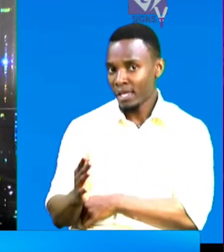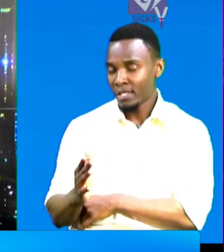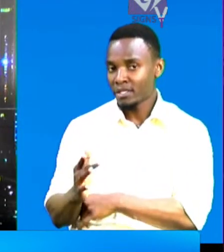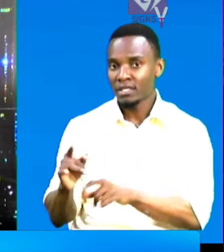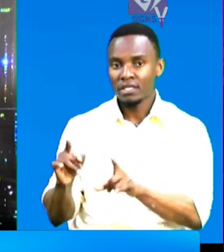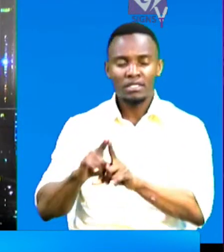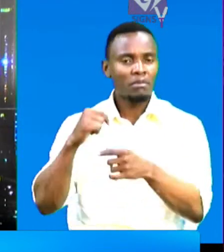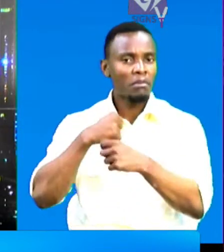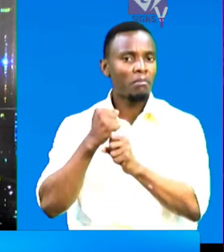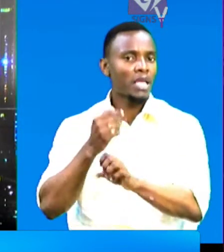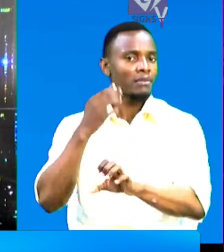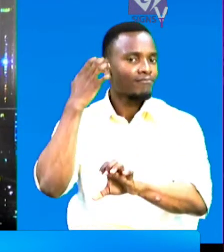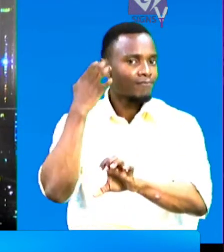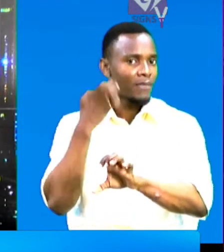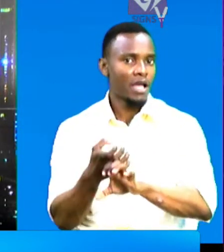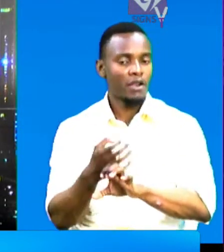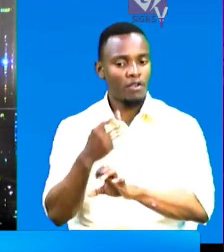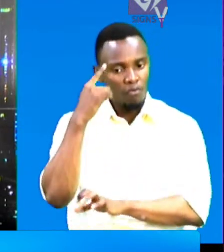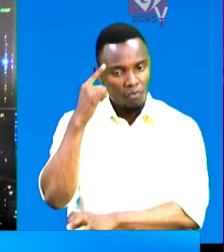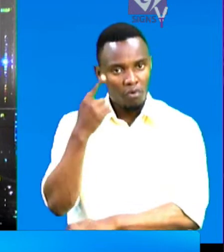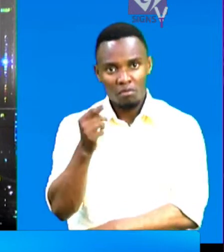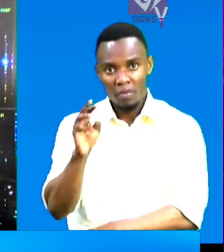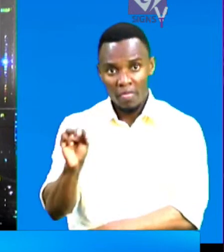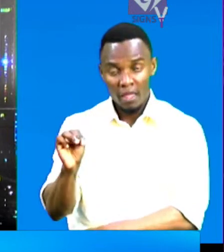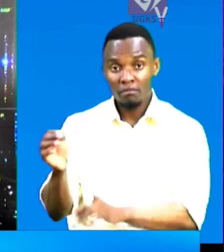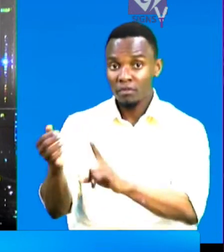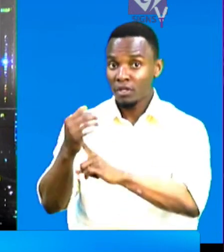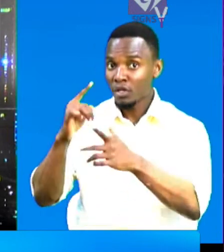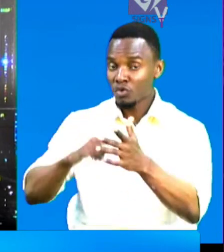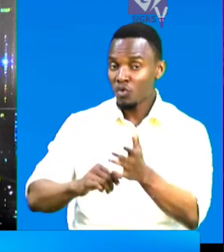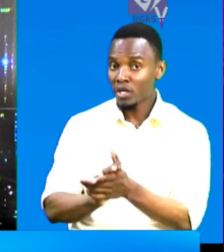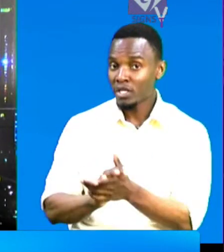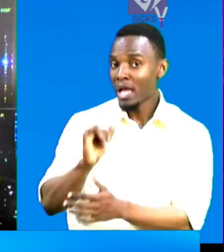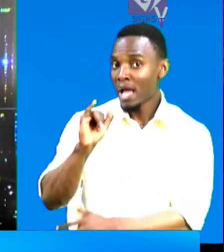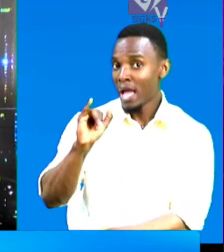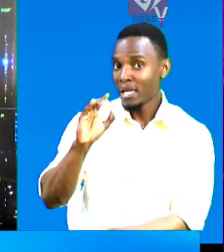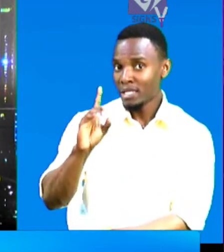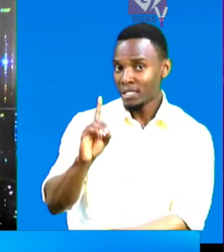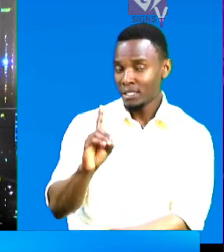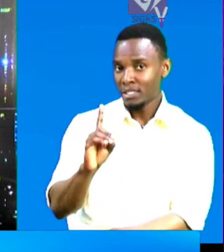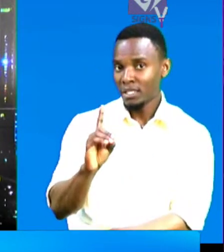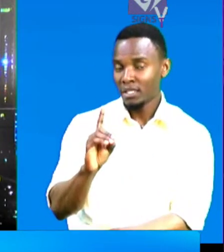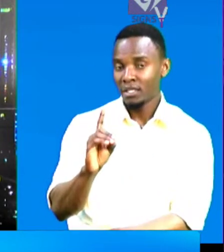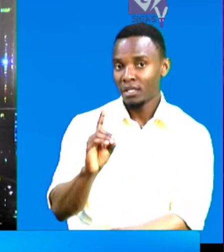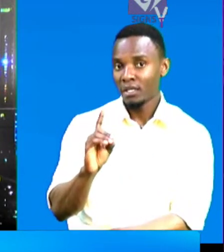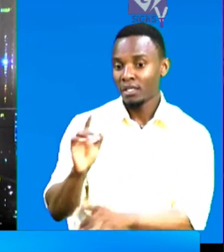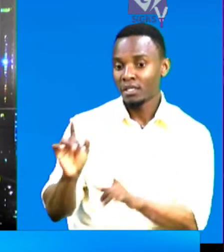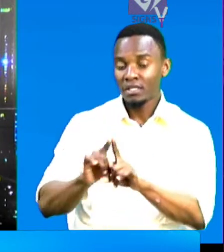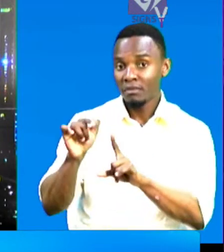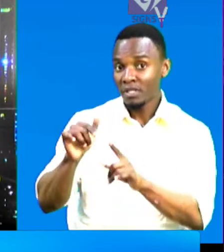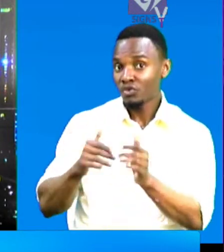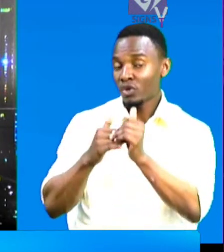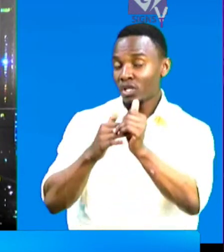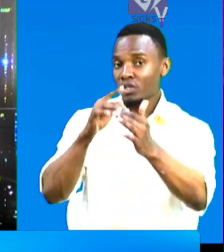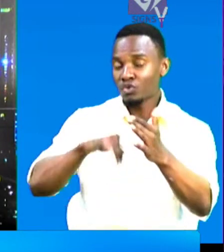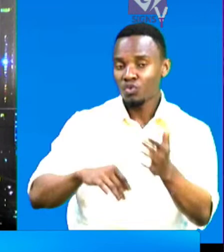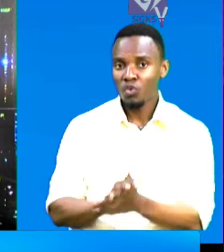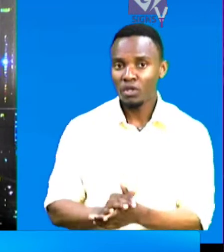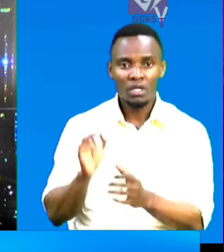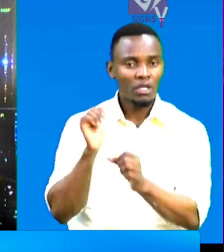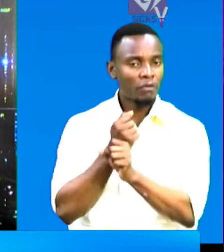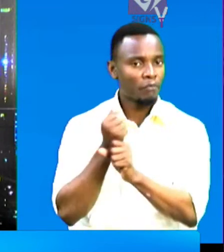hence make it difficult for them to get identity cards, which will lead to an inability to get